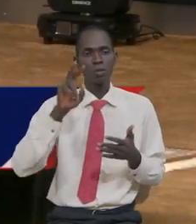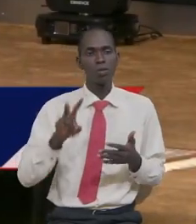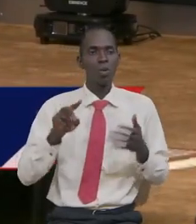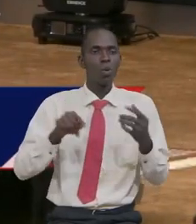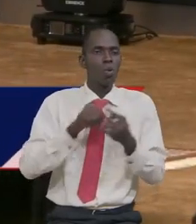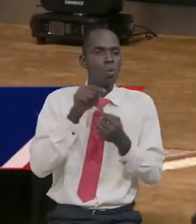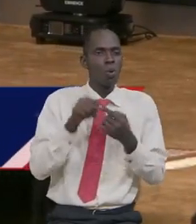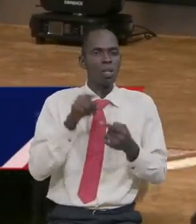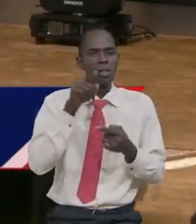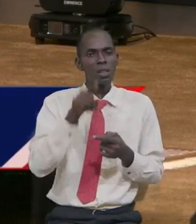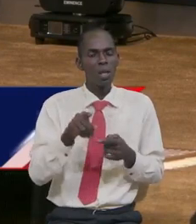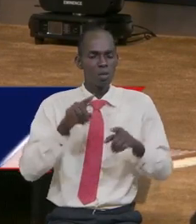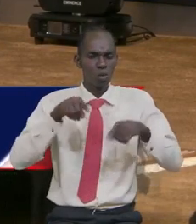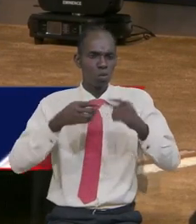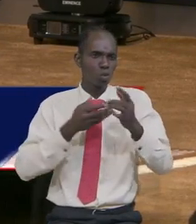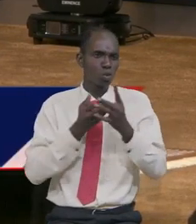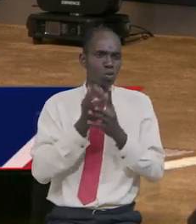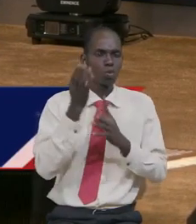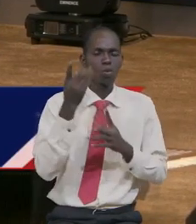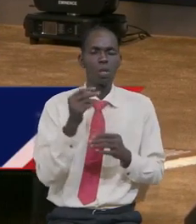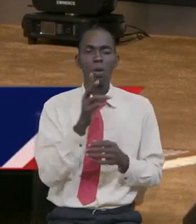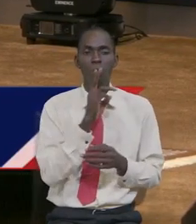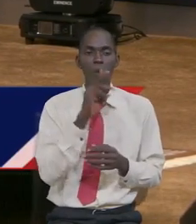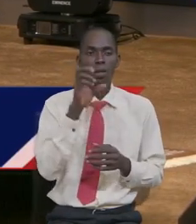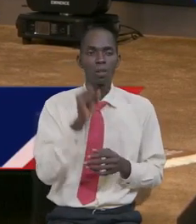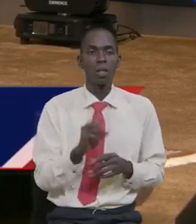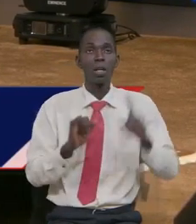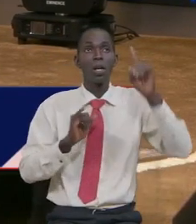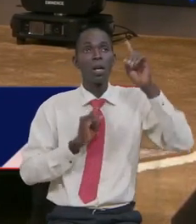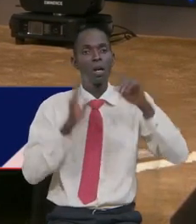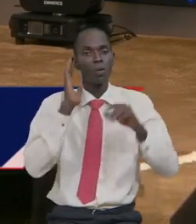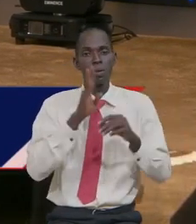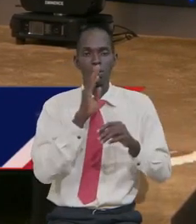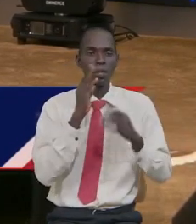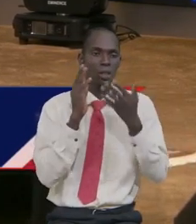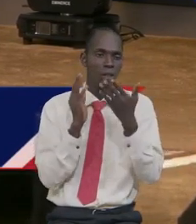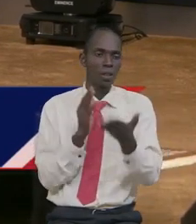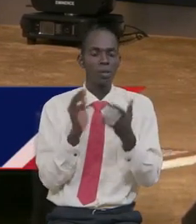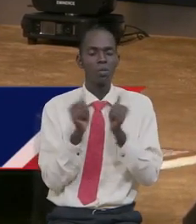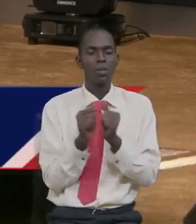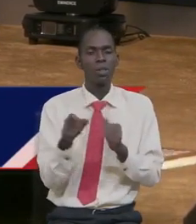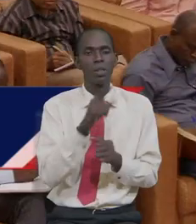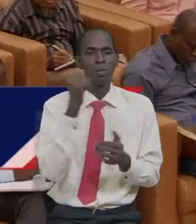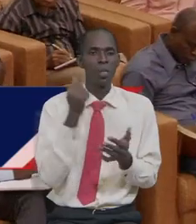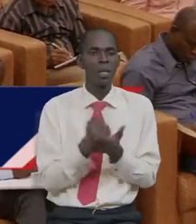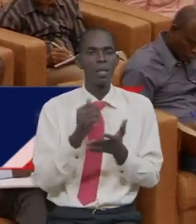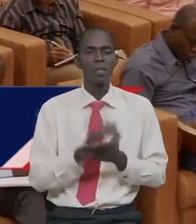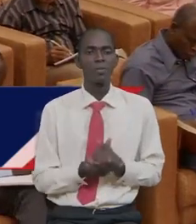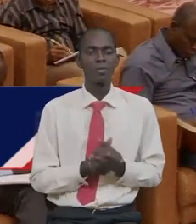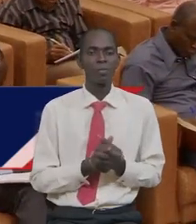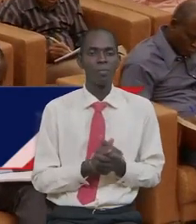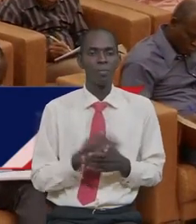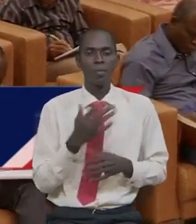2, when thou passest through the waters, I will be with thee,